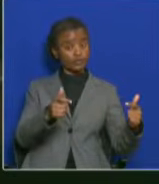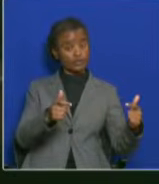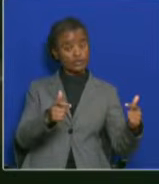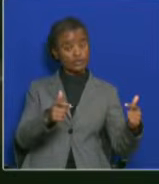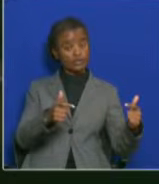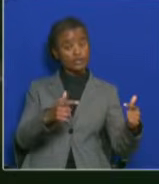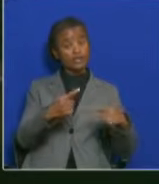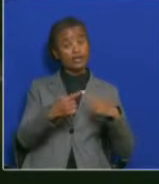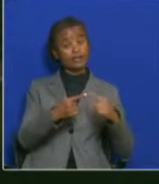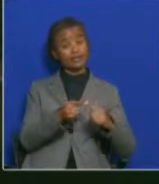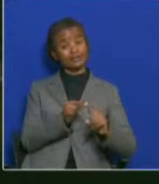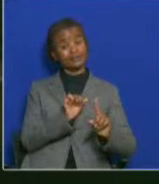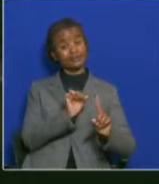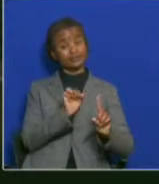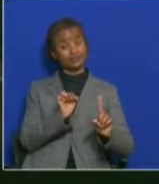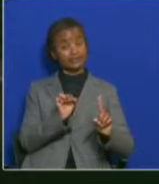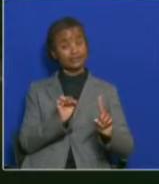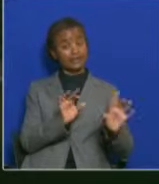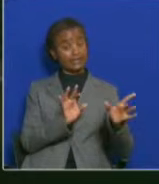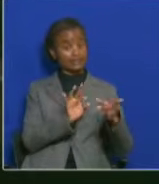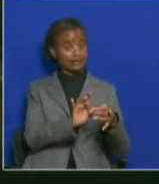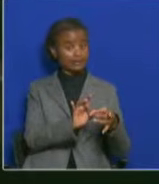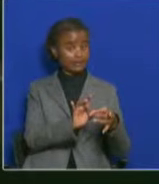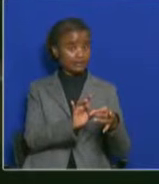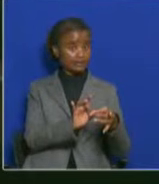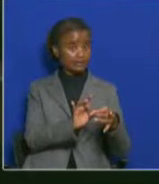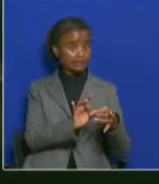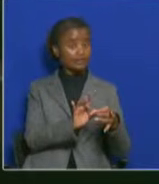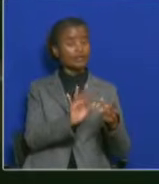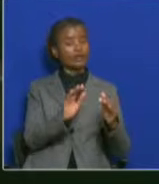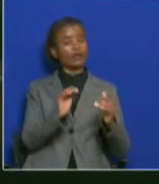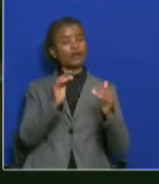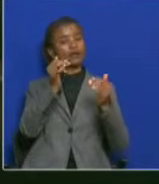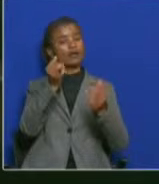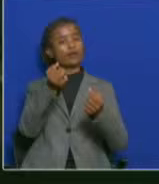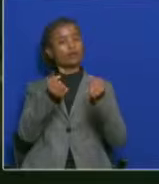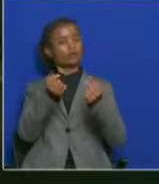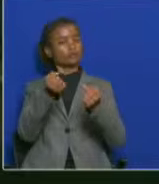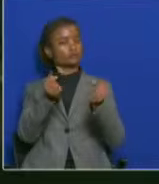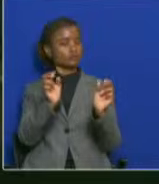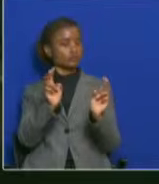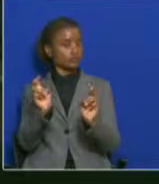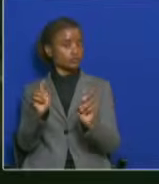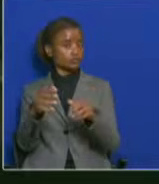affidavit in the High Court, or to appear? Has there been that kind of approach from them?